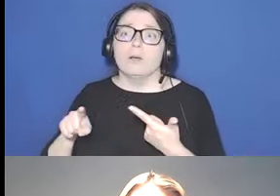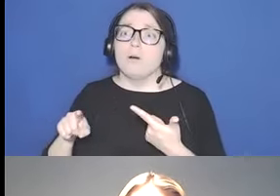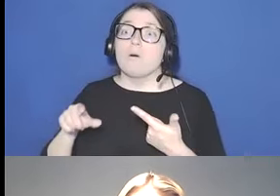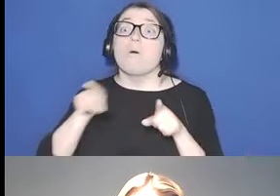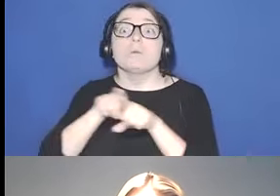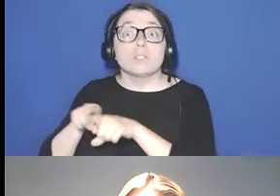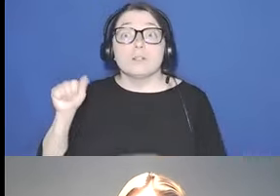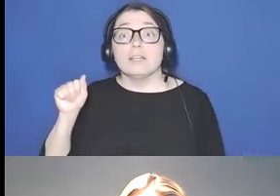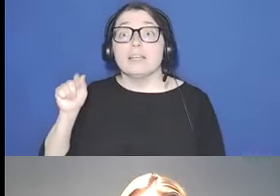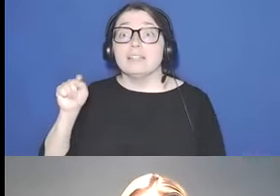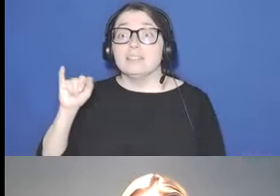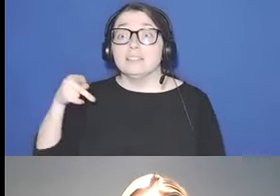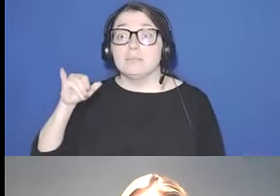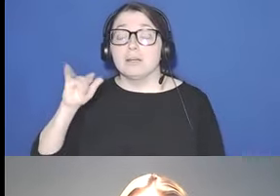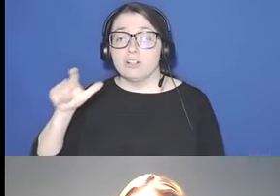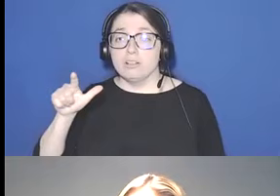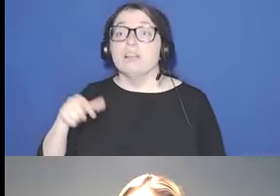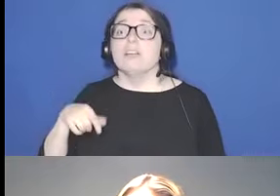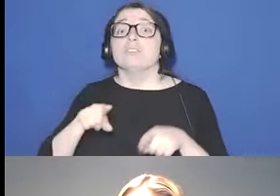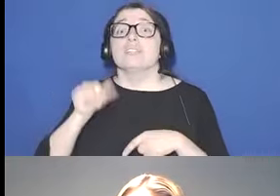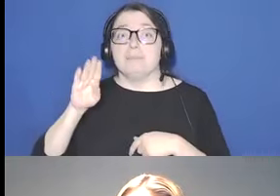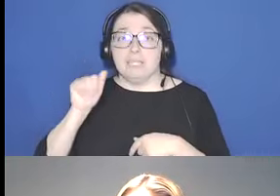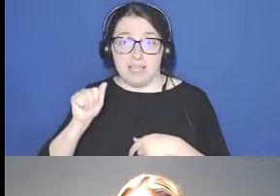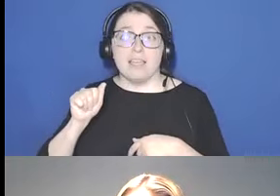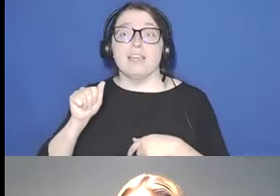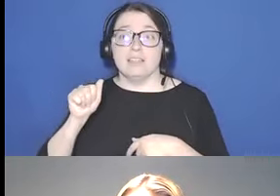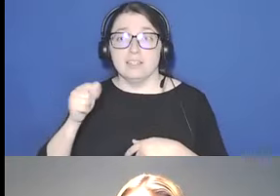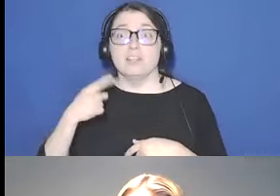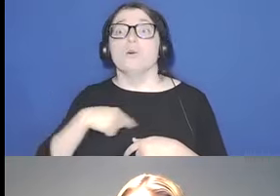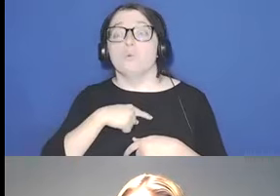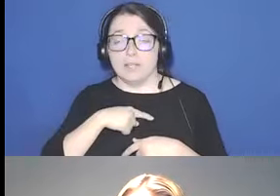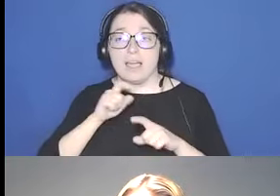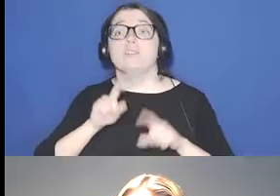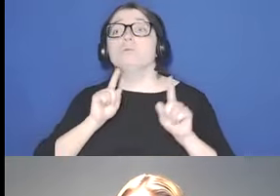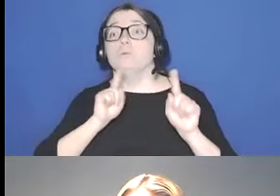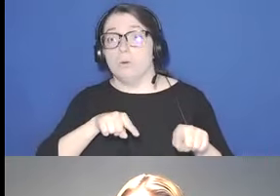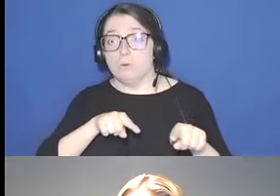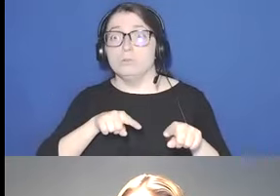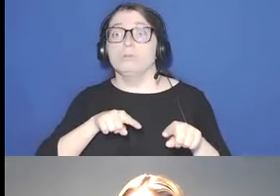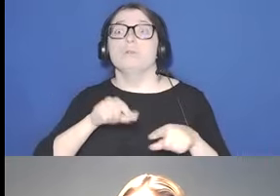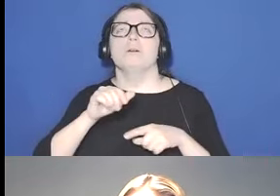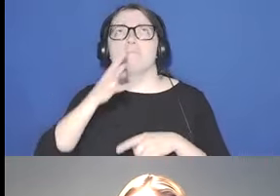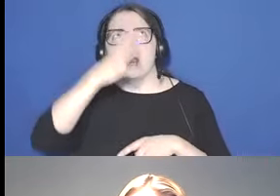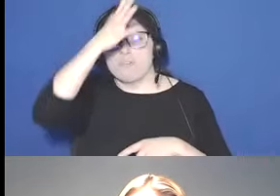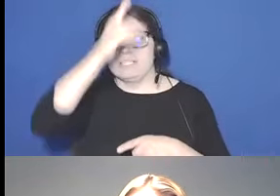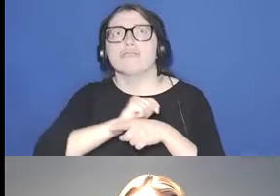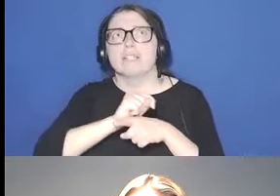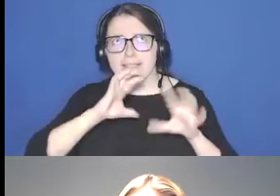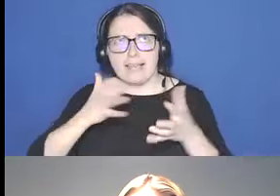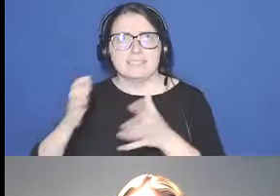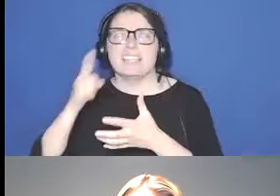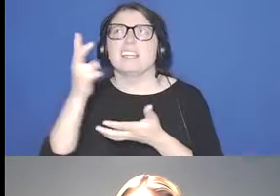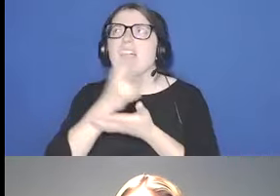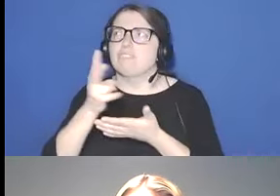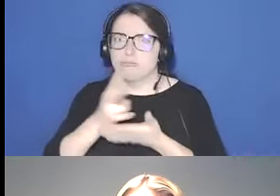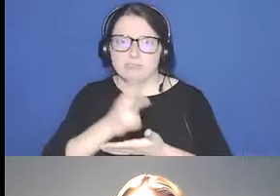we were doing the ABA, we would have to go through parent training classes. I think if I remember correctly, it was every other week we would go